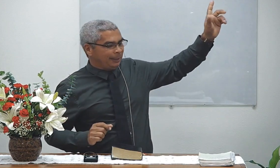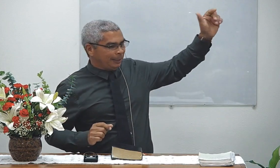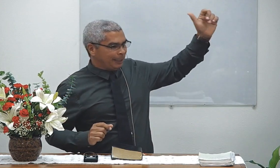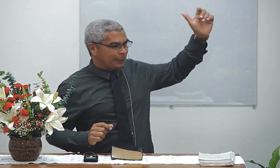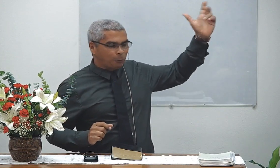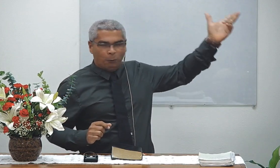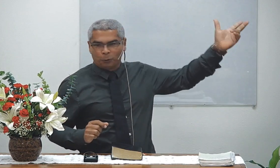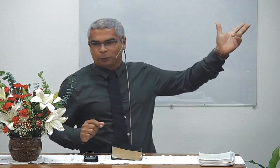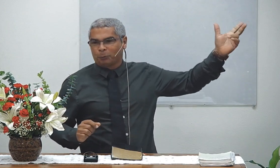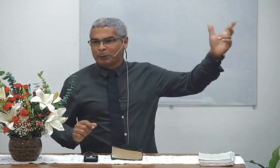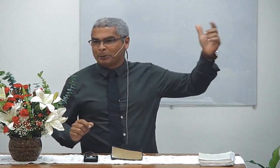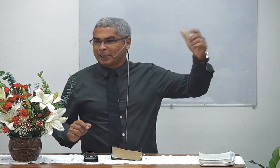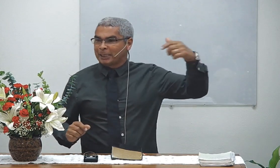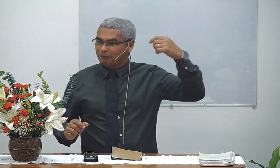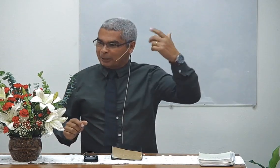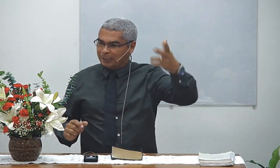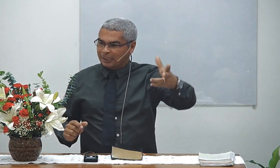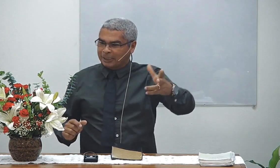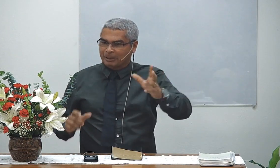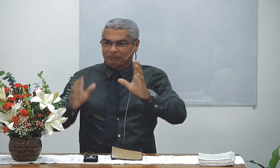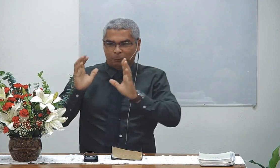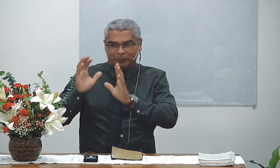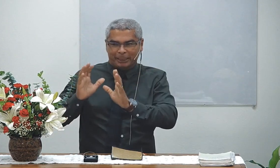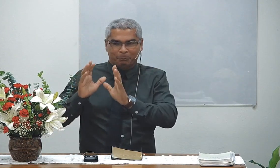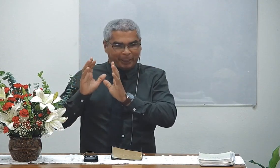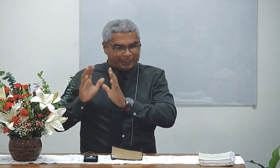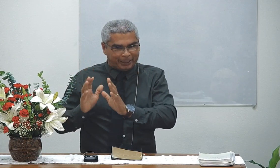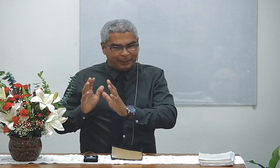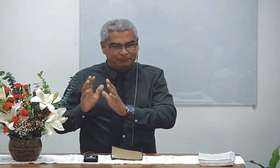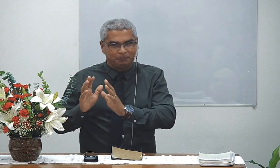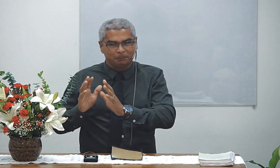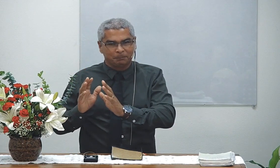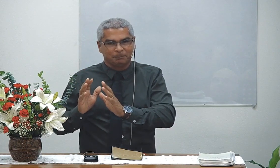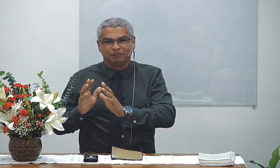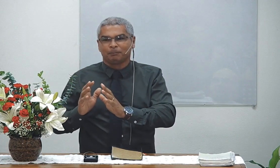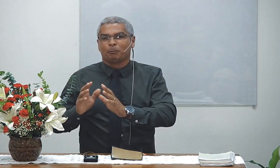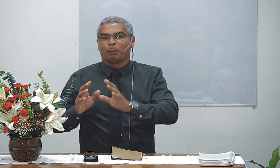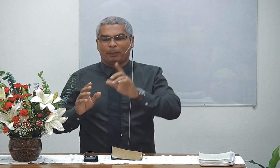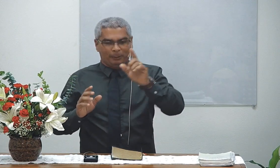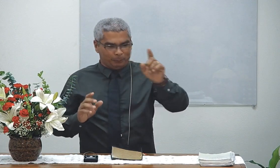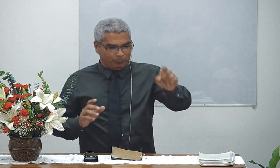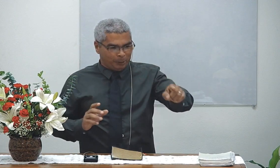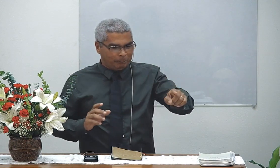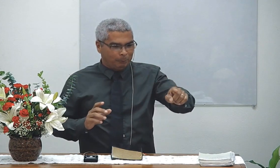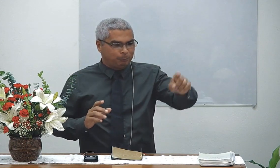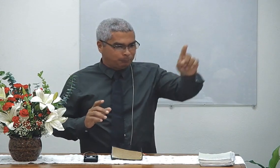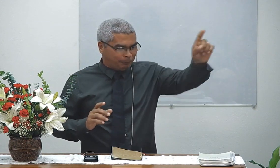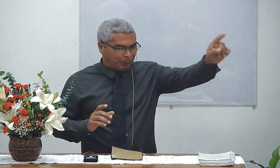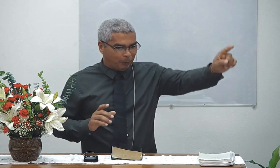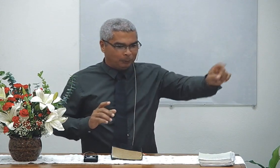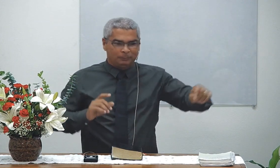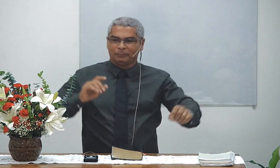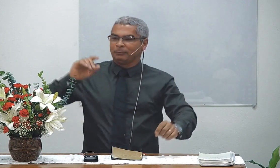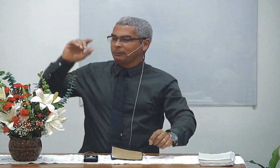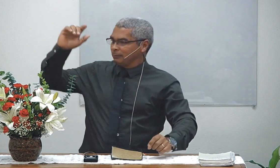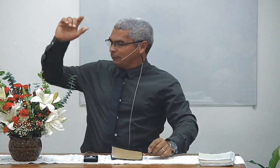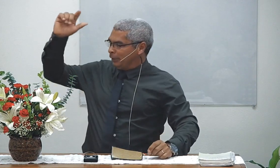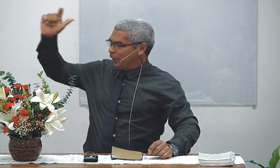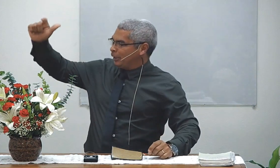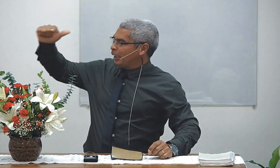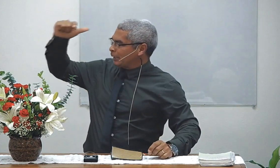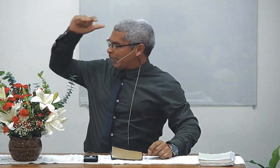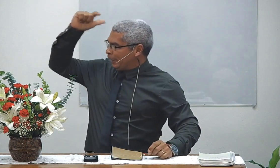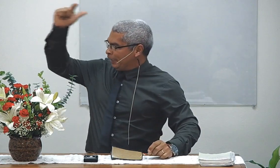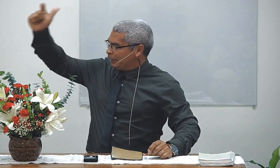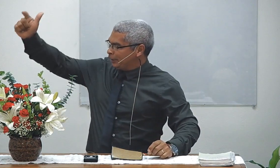and this service, we can say that evangelization is geared towards whom? The brother